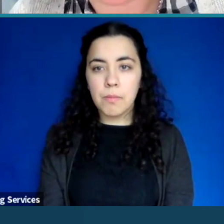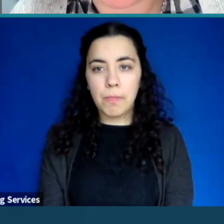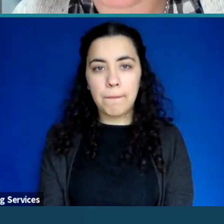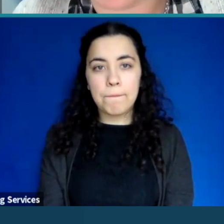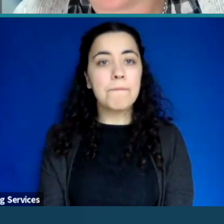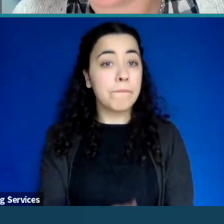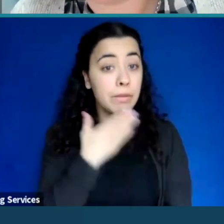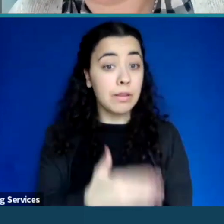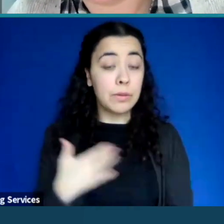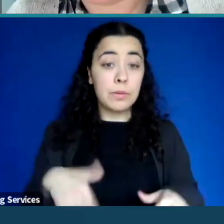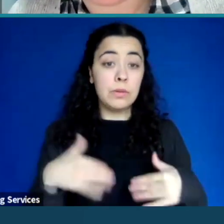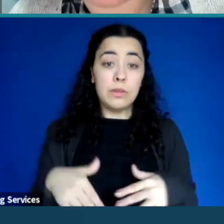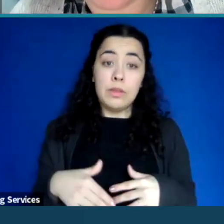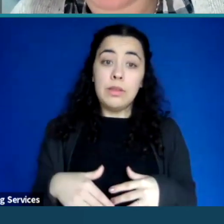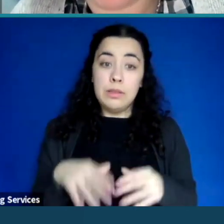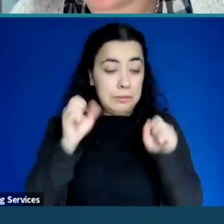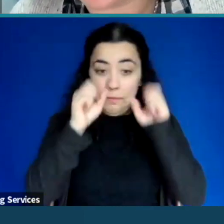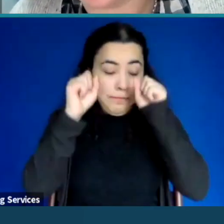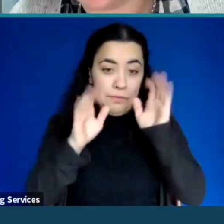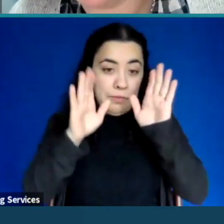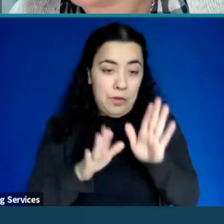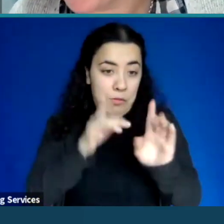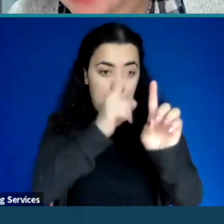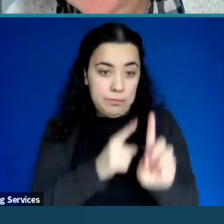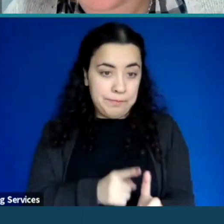Okay, thank you. Wow, those are really amazing and great points.